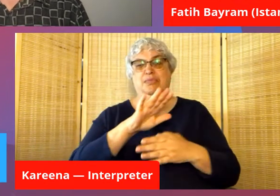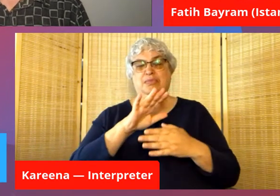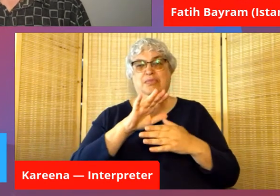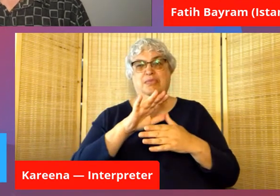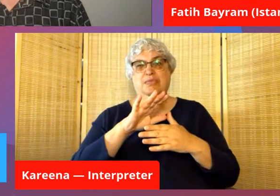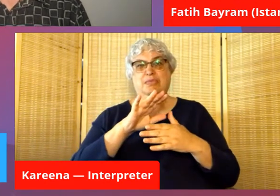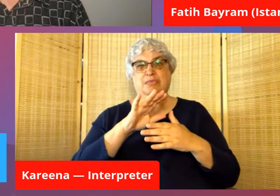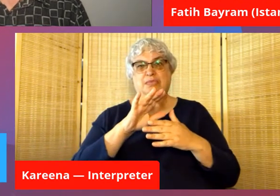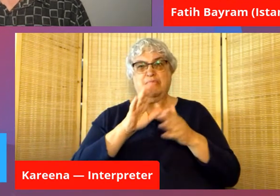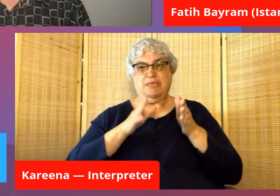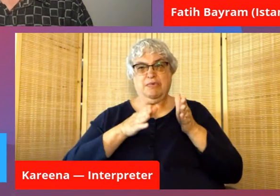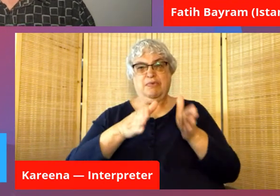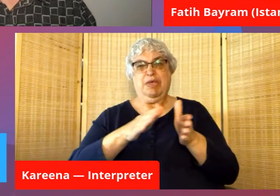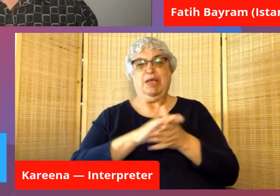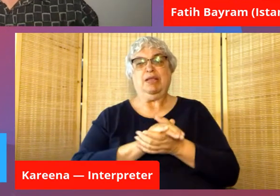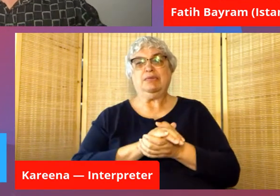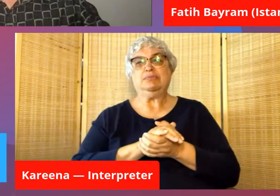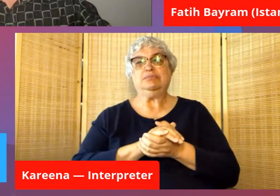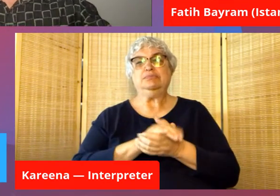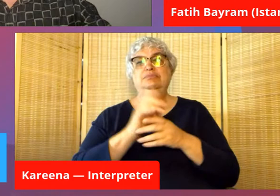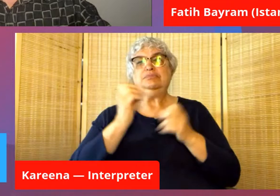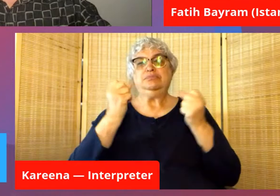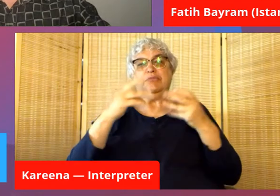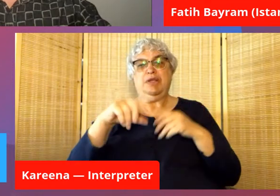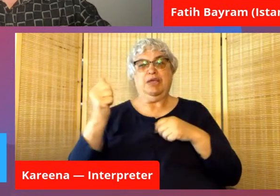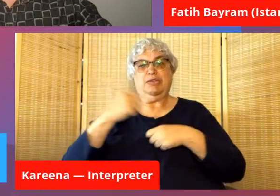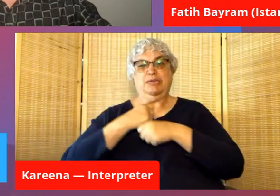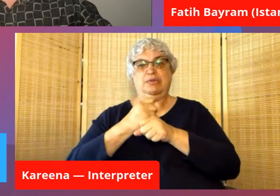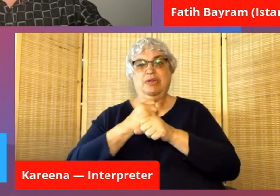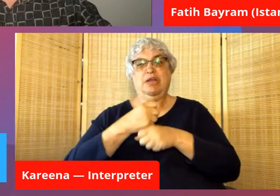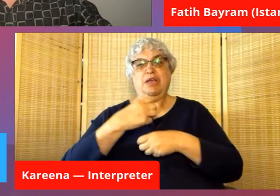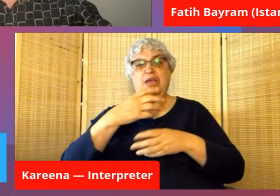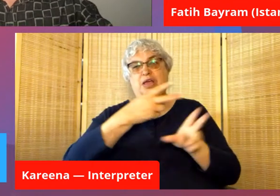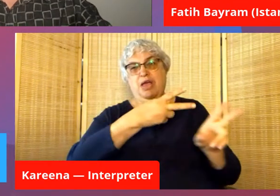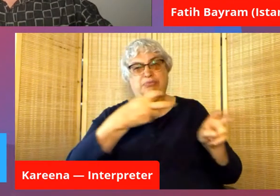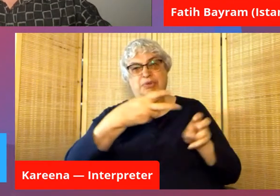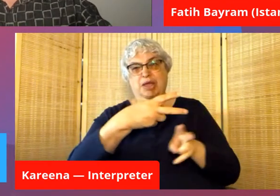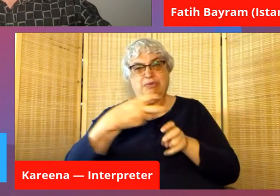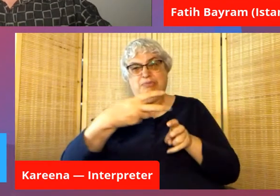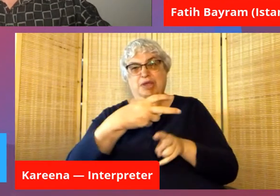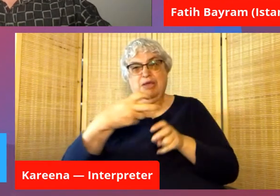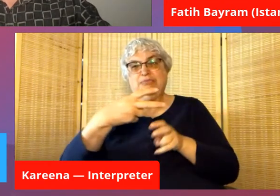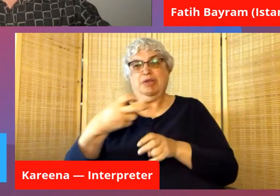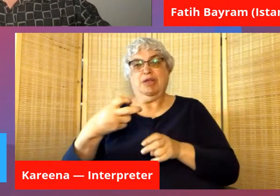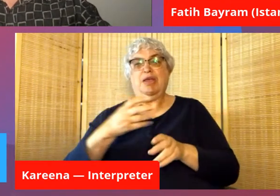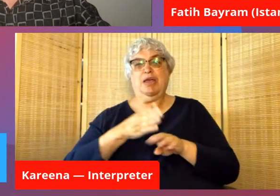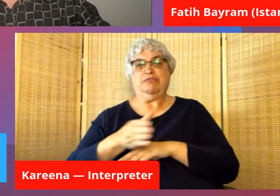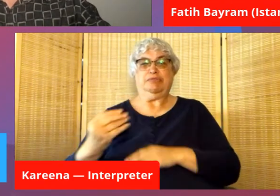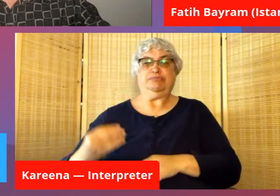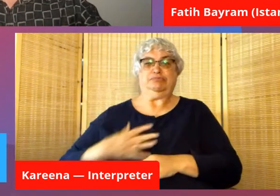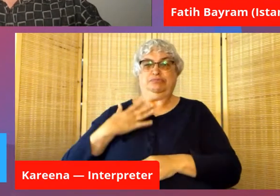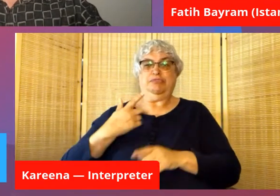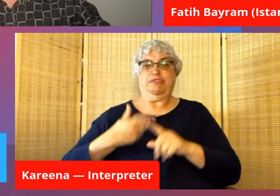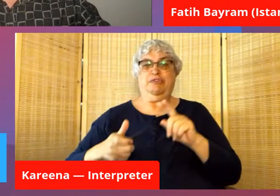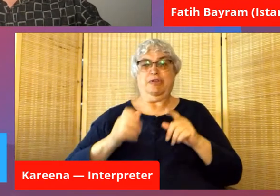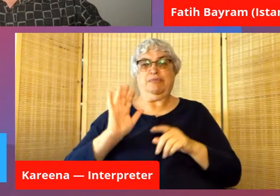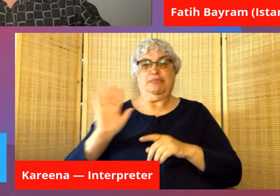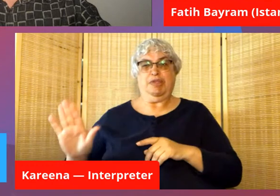So, and many others produced similar works of art after being inspired by this